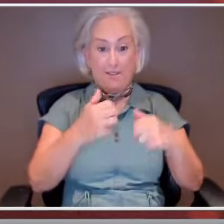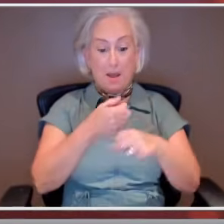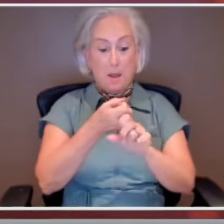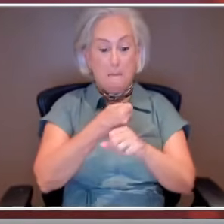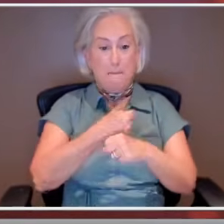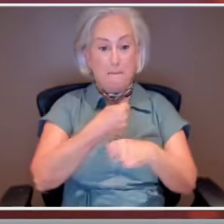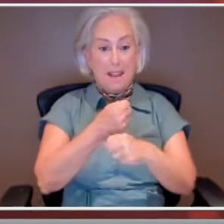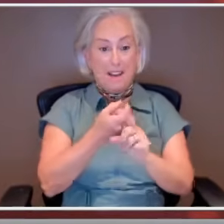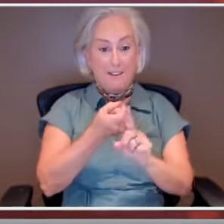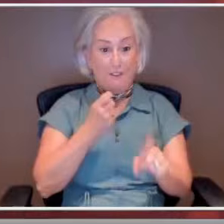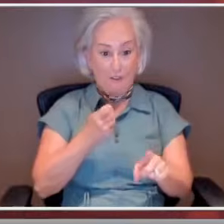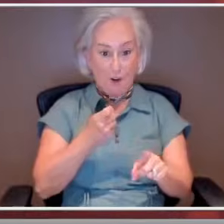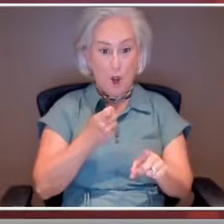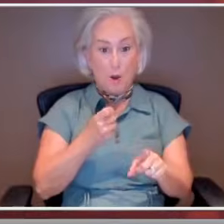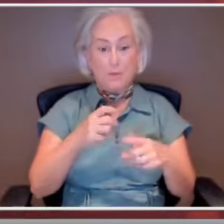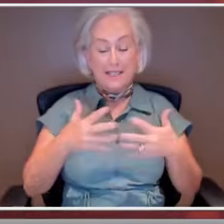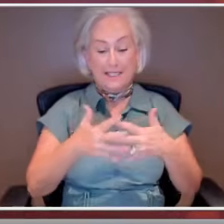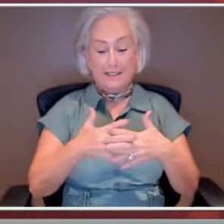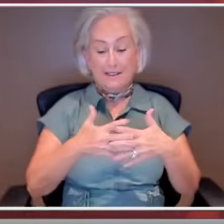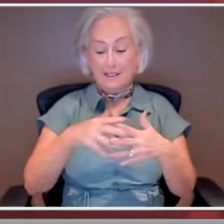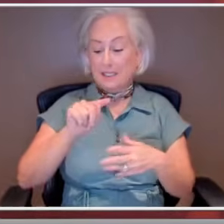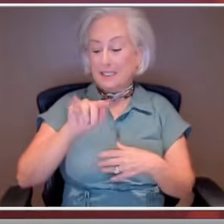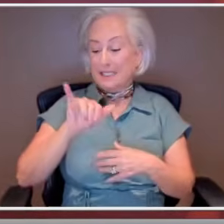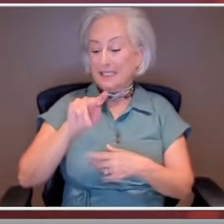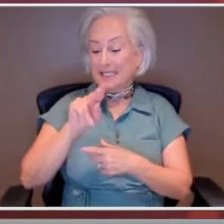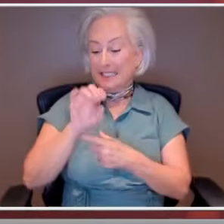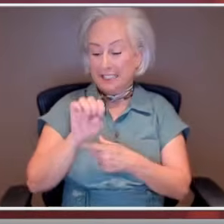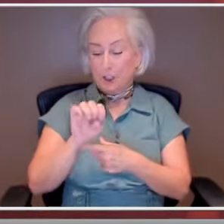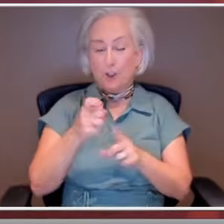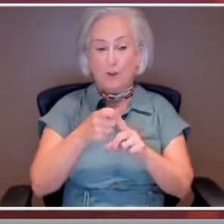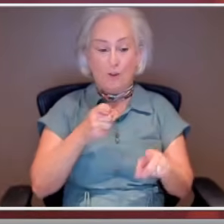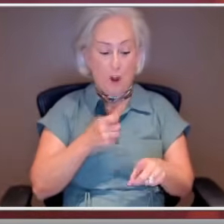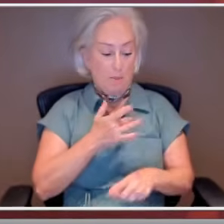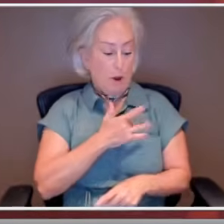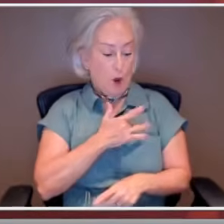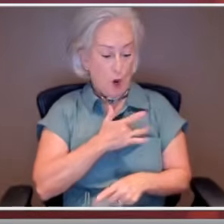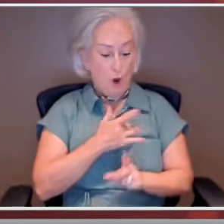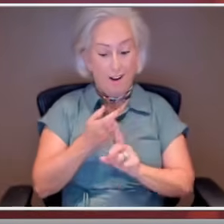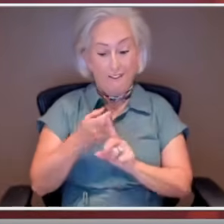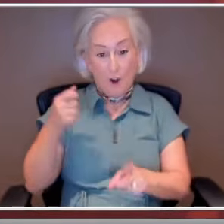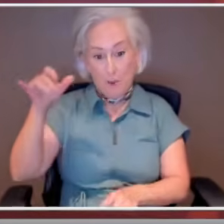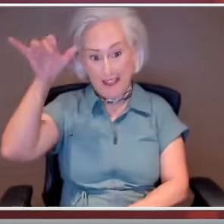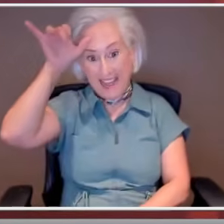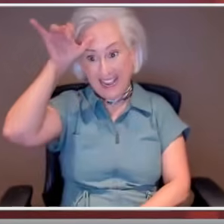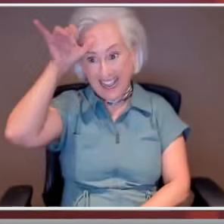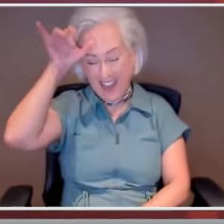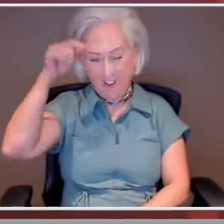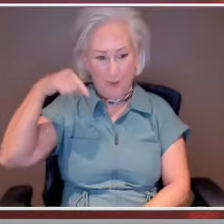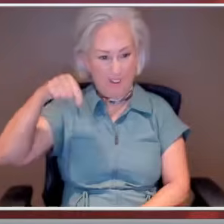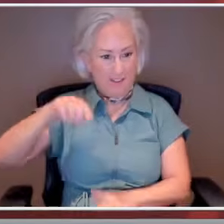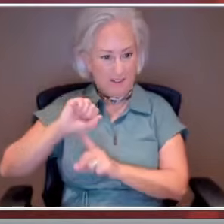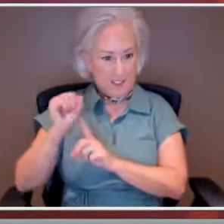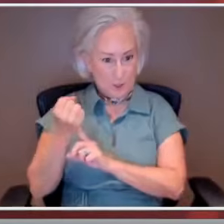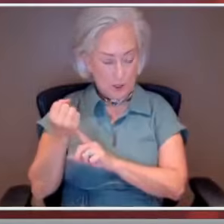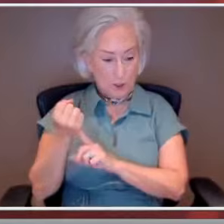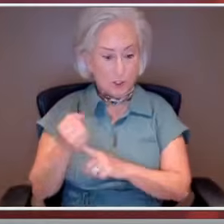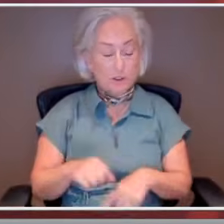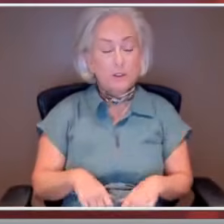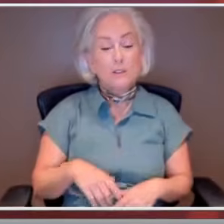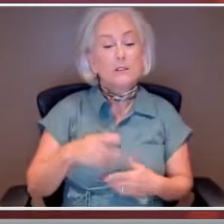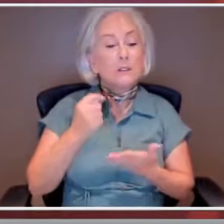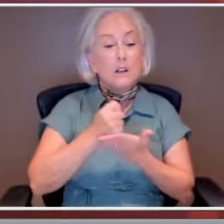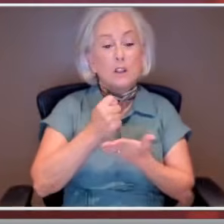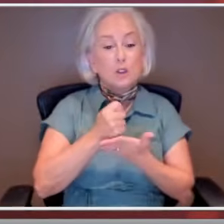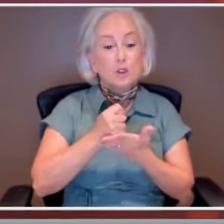the heart of, in this case, a cow. And it's been treated in the best available technology to